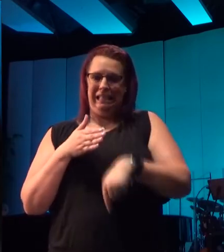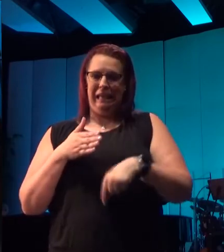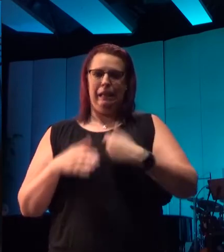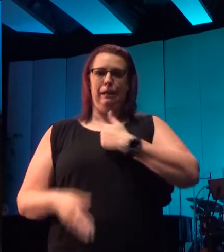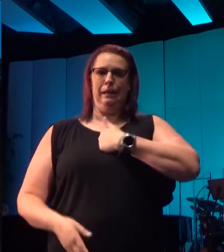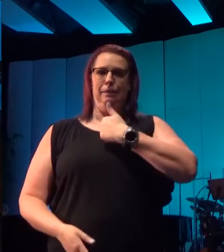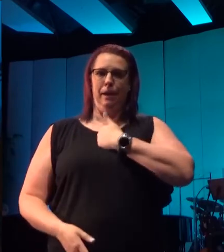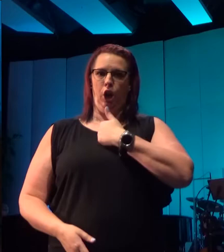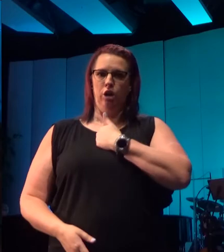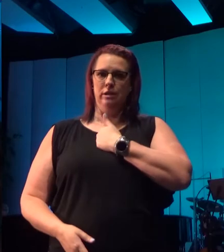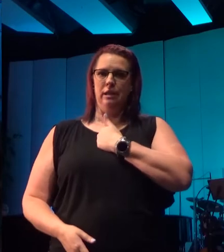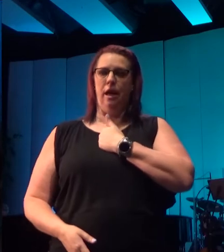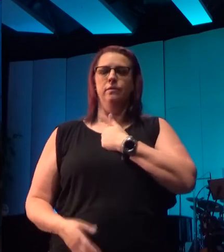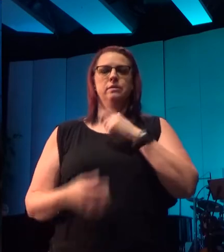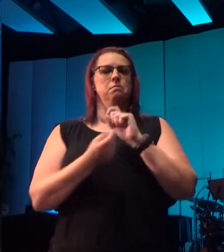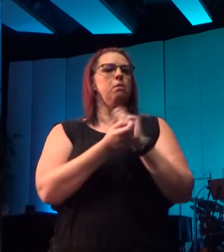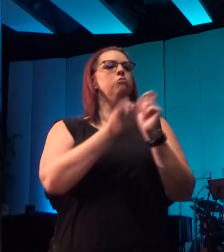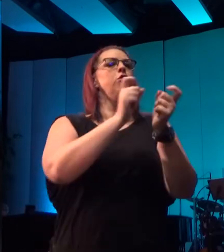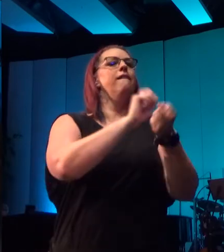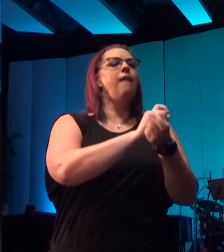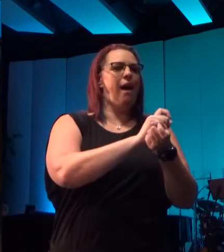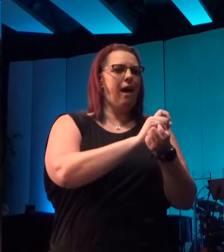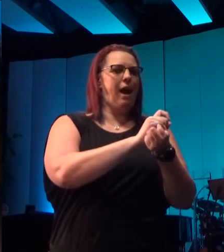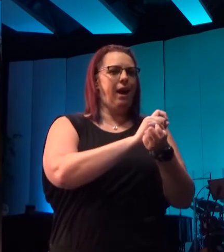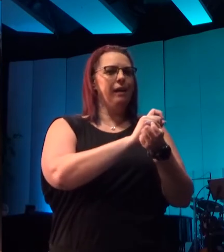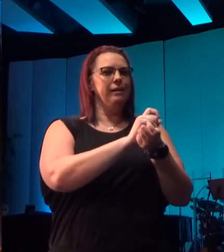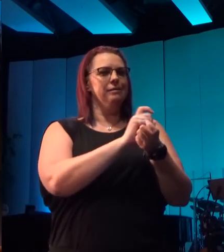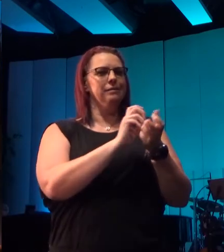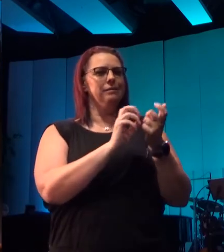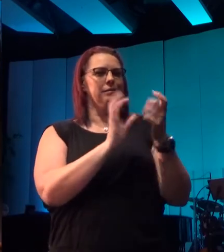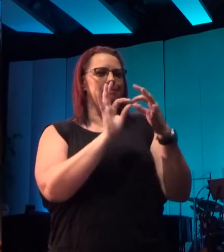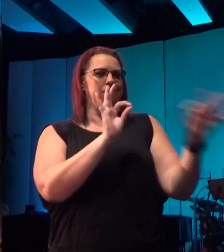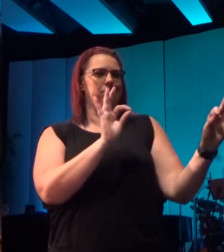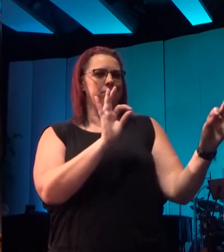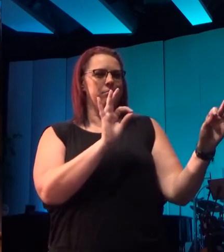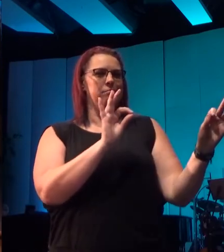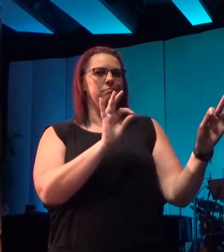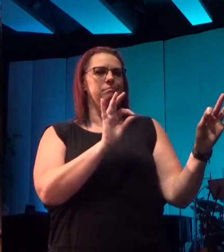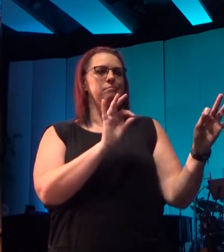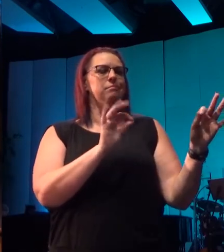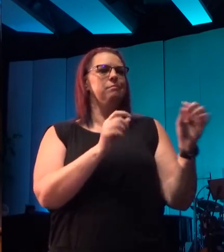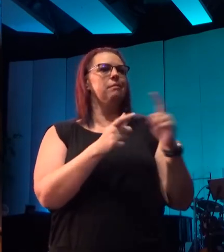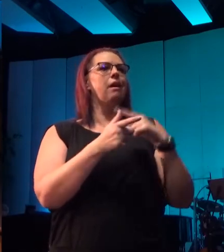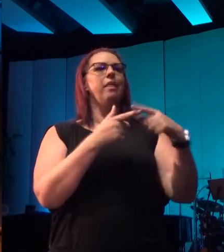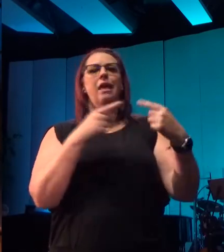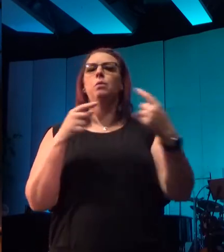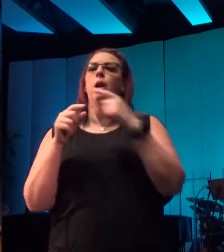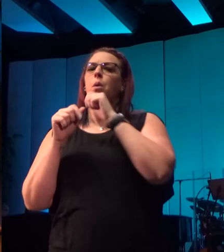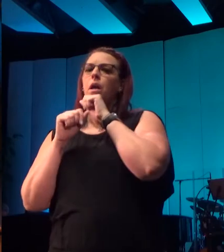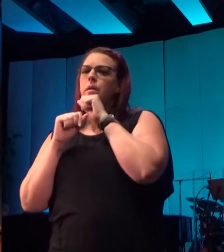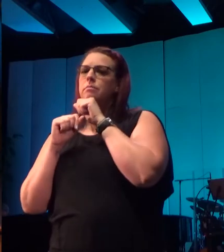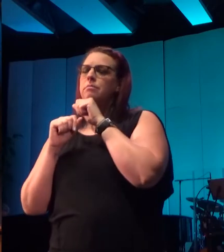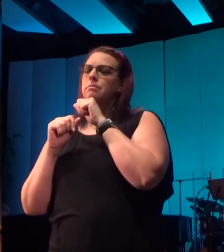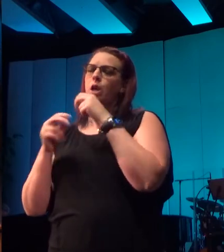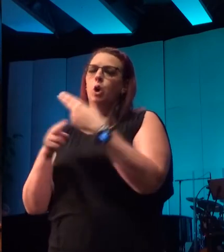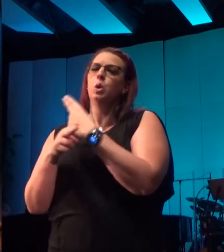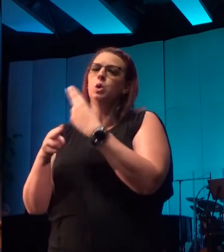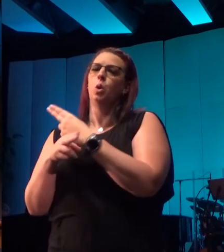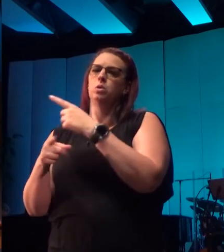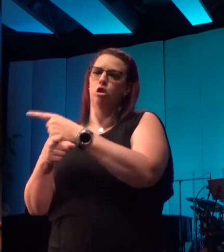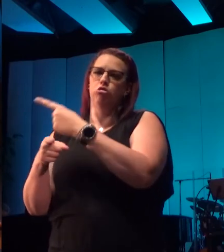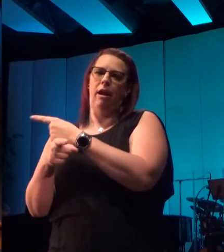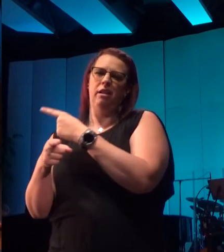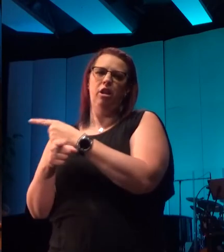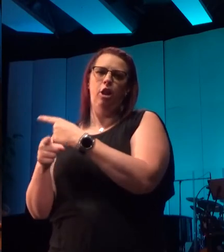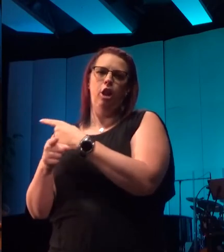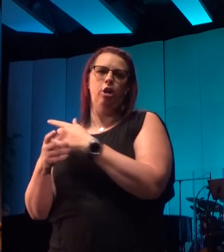this revised version as we also bless and use the classic version. So as this appears,